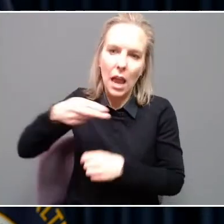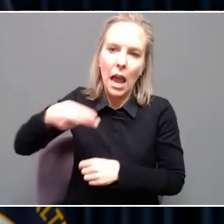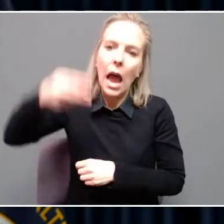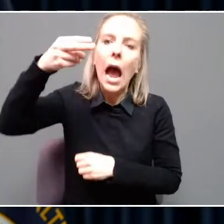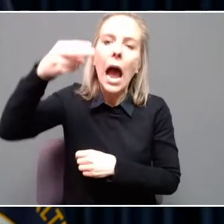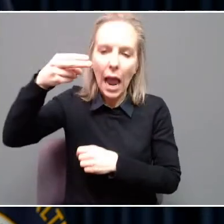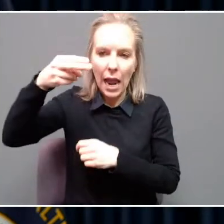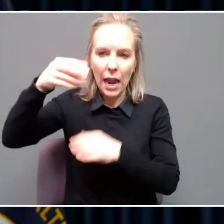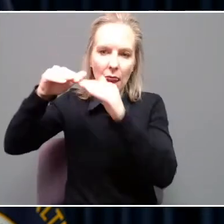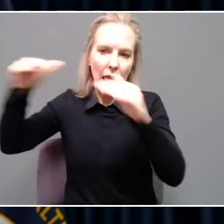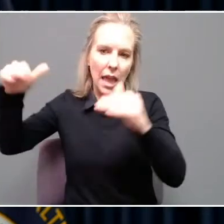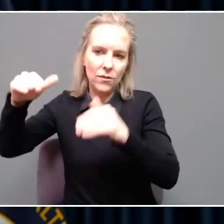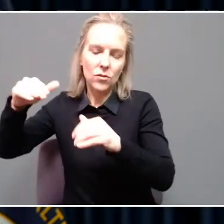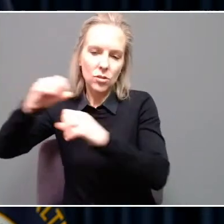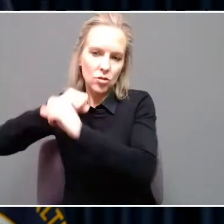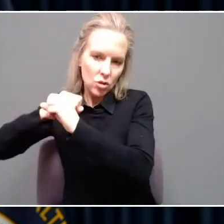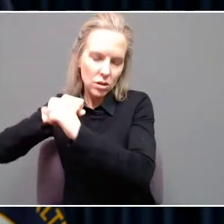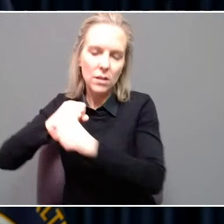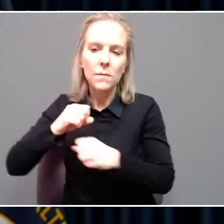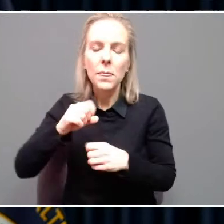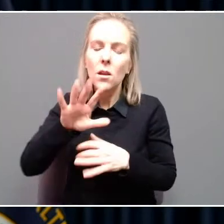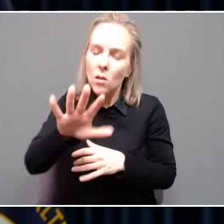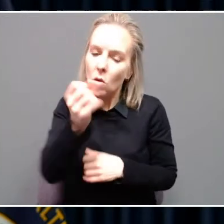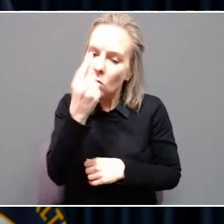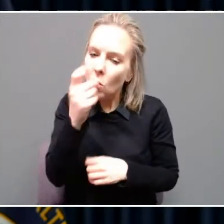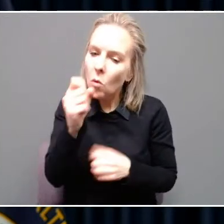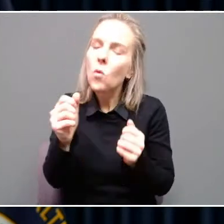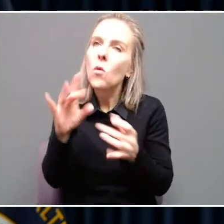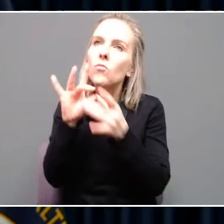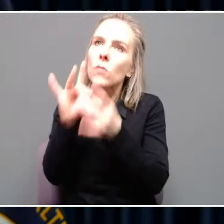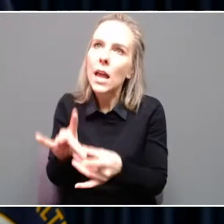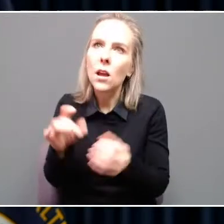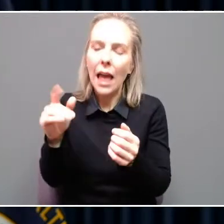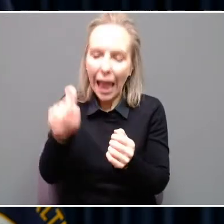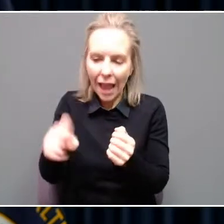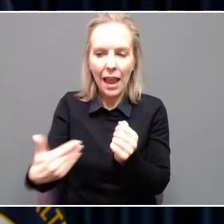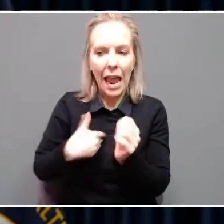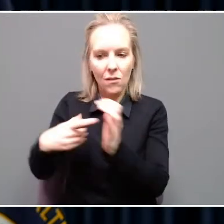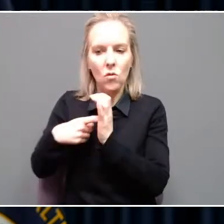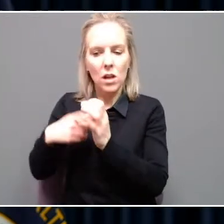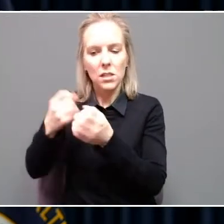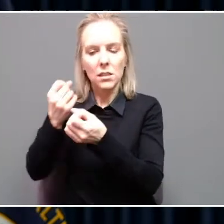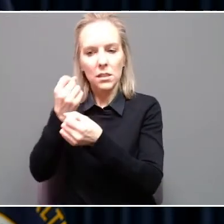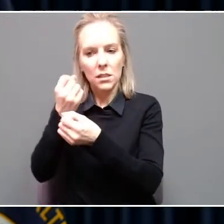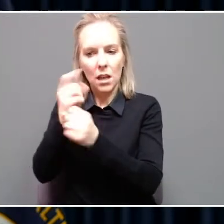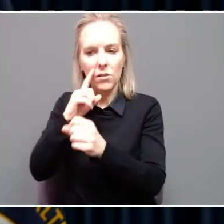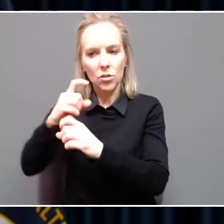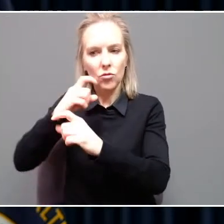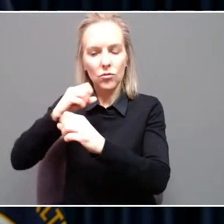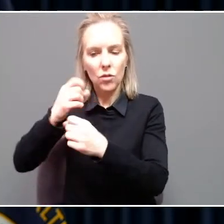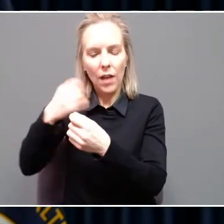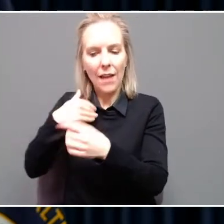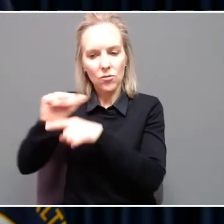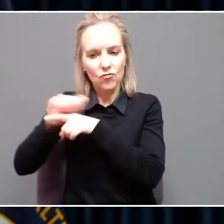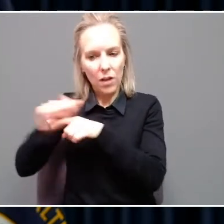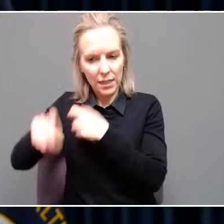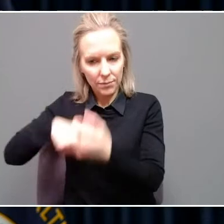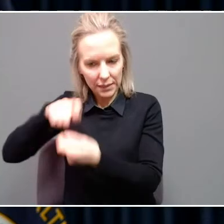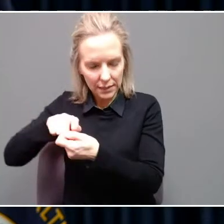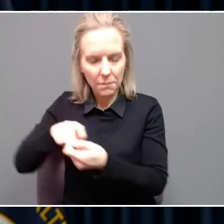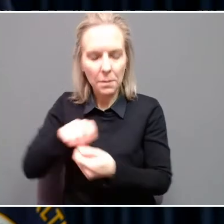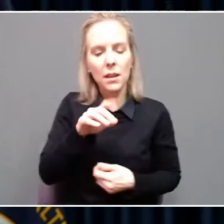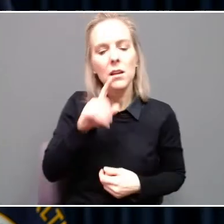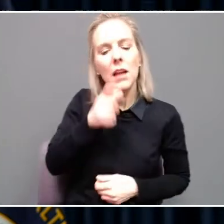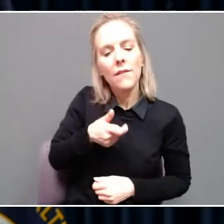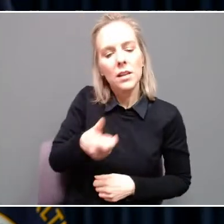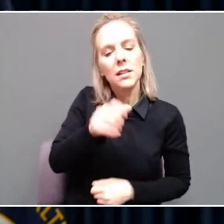with significant training that we are going to ensure that they have. Tasers will be located inside of our facilities, but we're